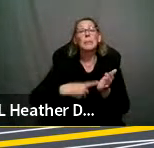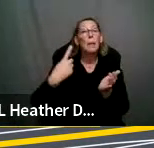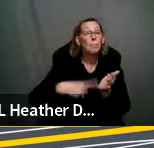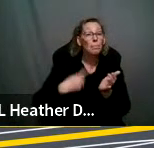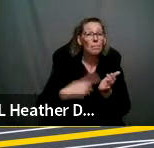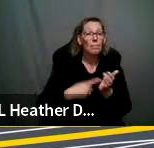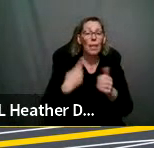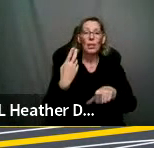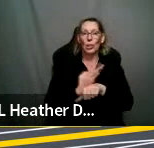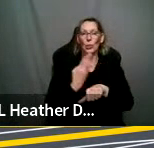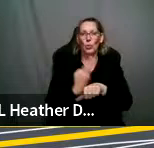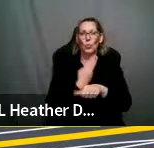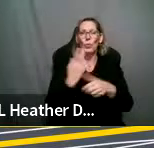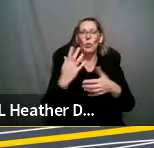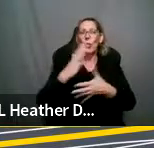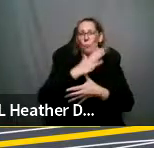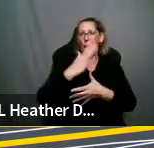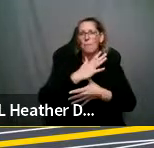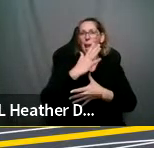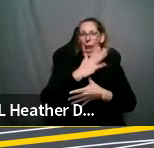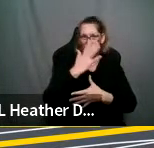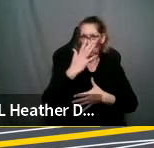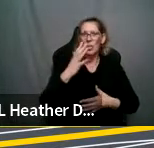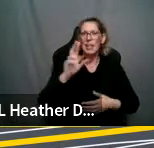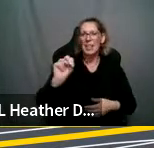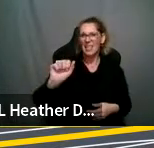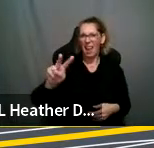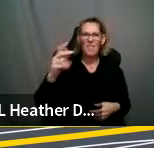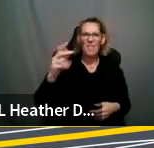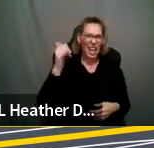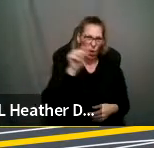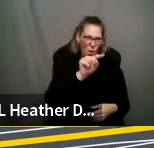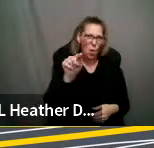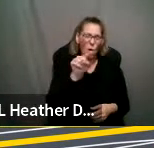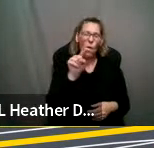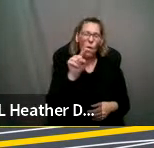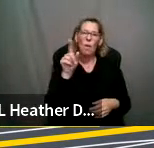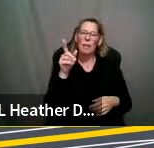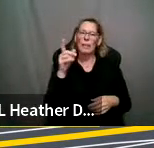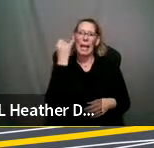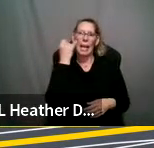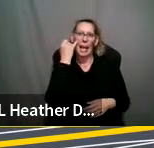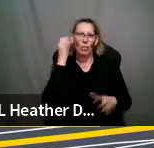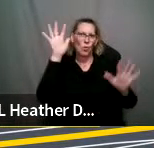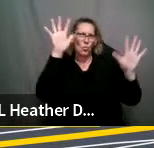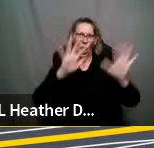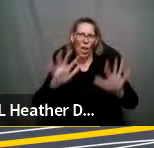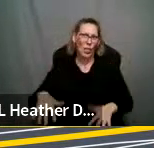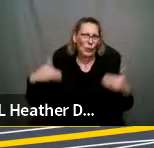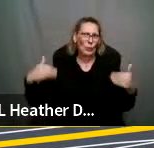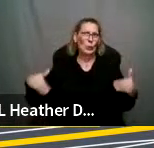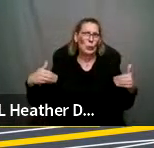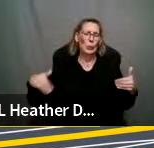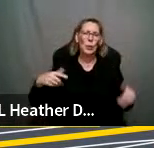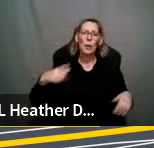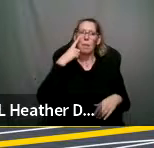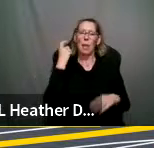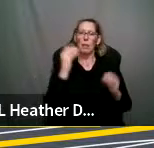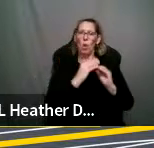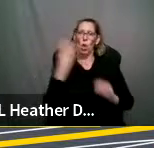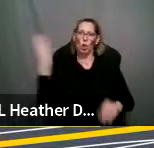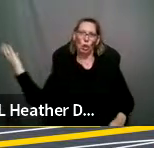use the primary navigation channel in inclement weather because it provides the straightest